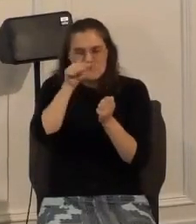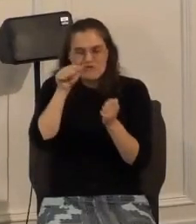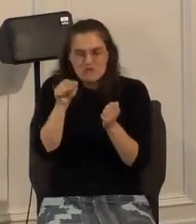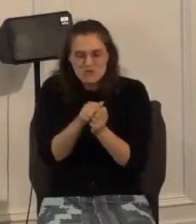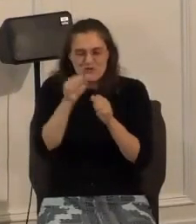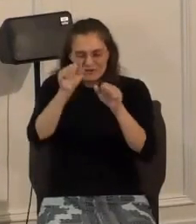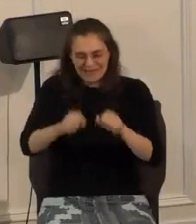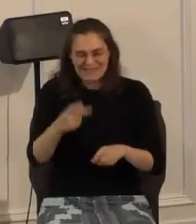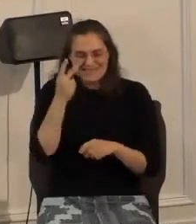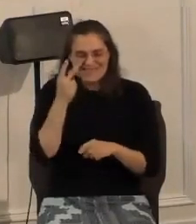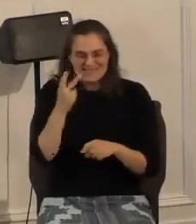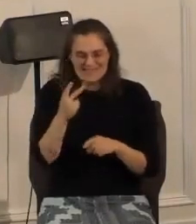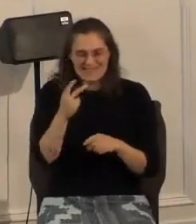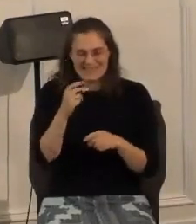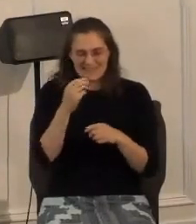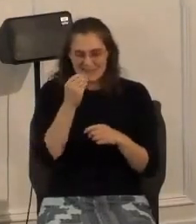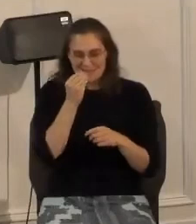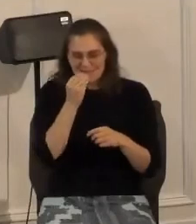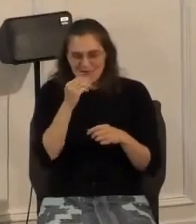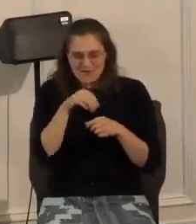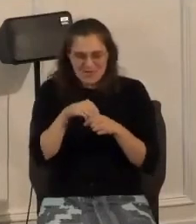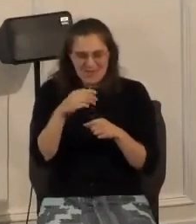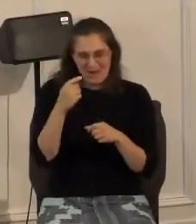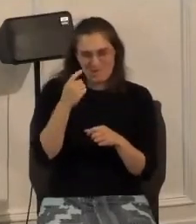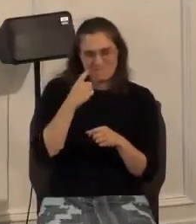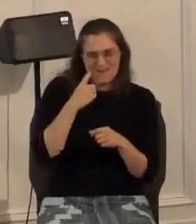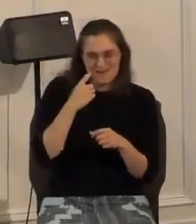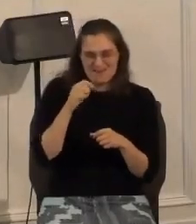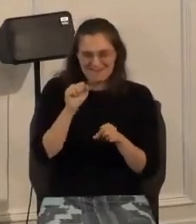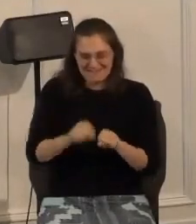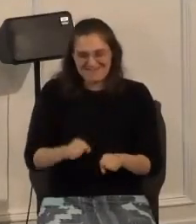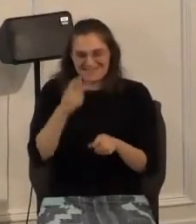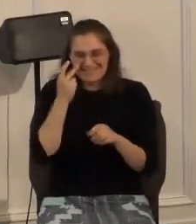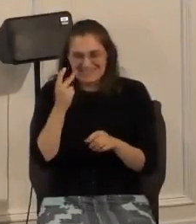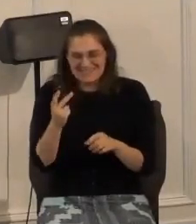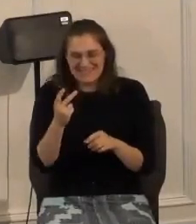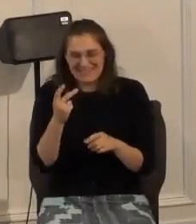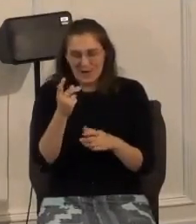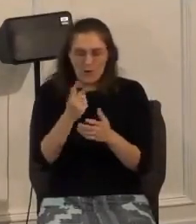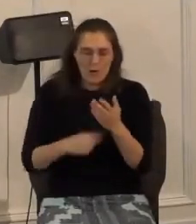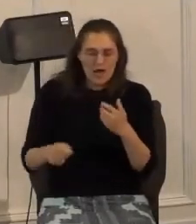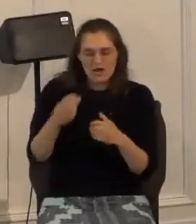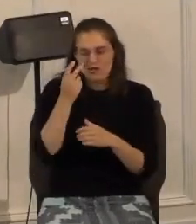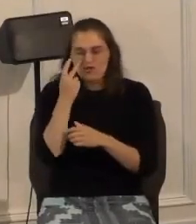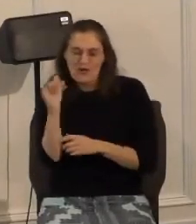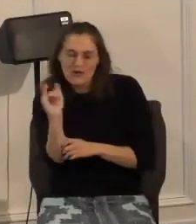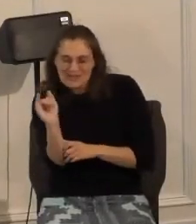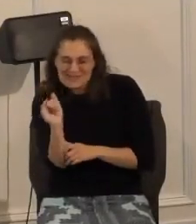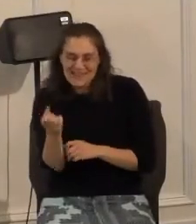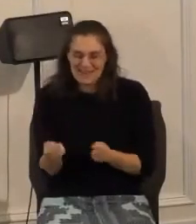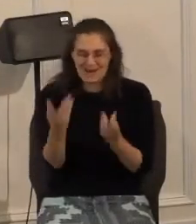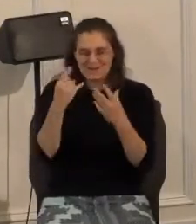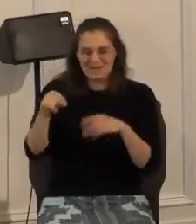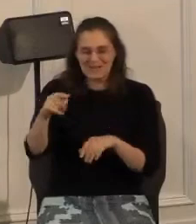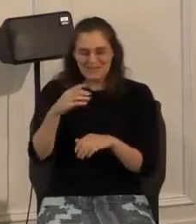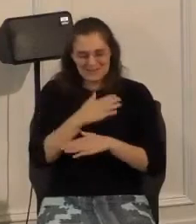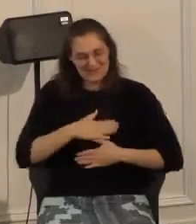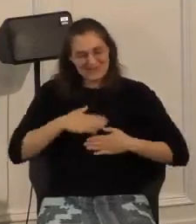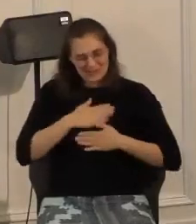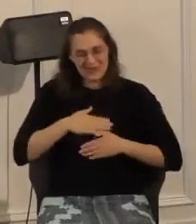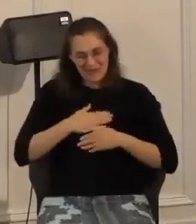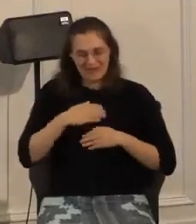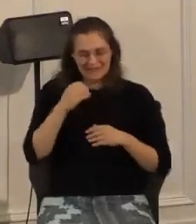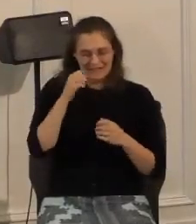being chewed up and what it looks like in their mouth? You don't like that? How many of you like it when they spit it out while they're talking with that? And you